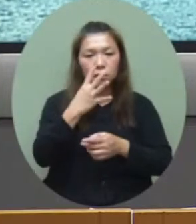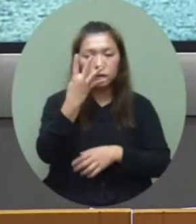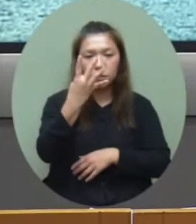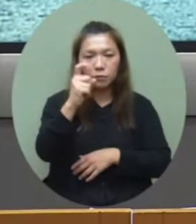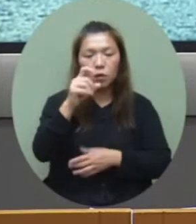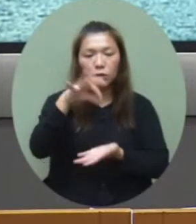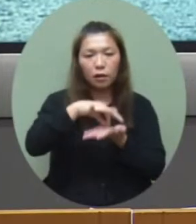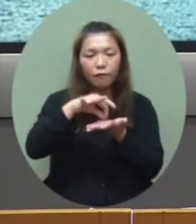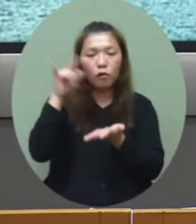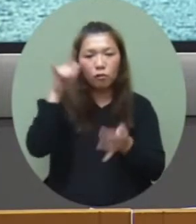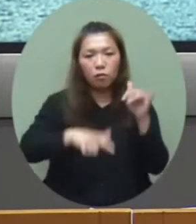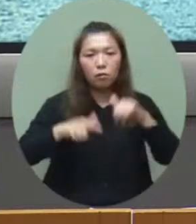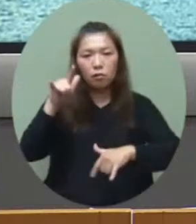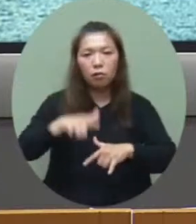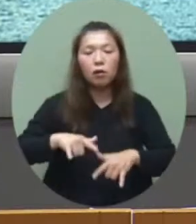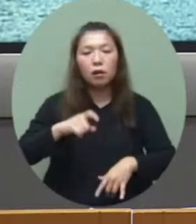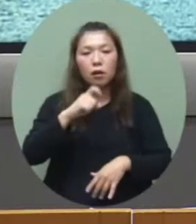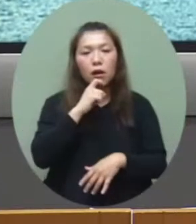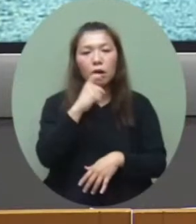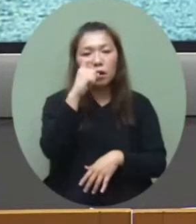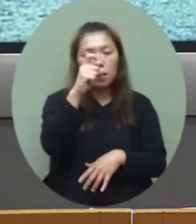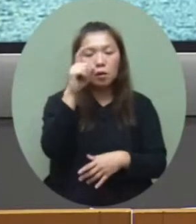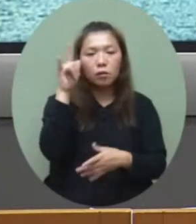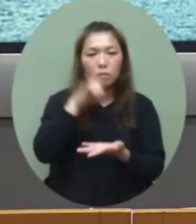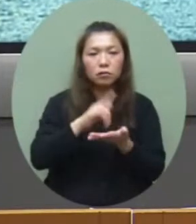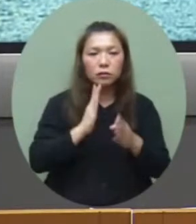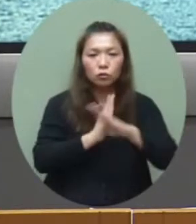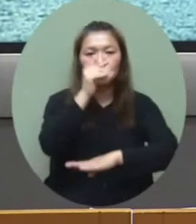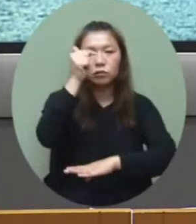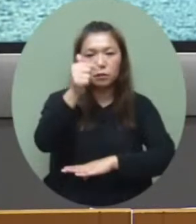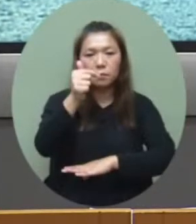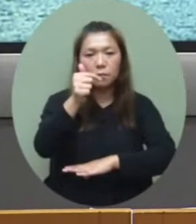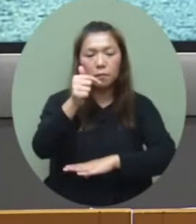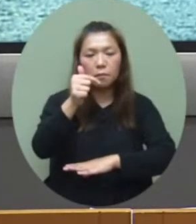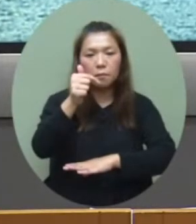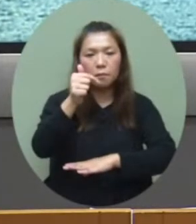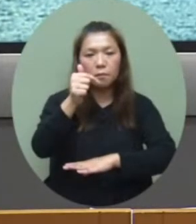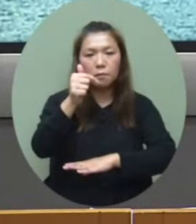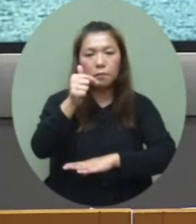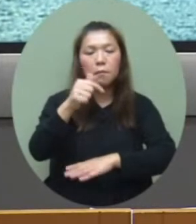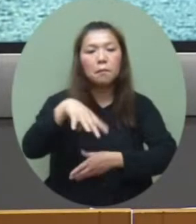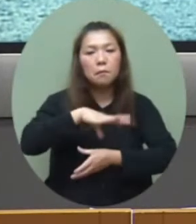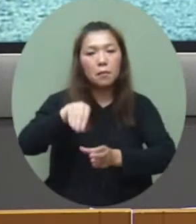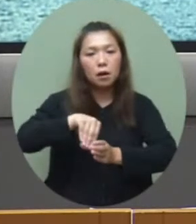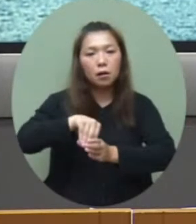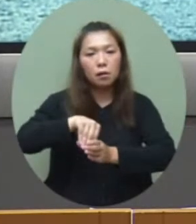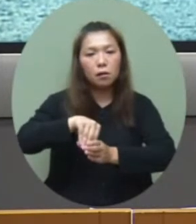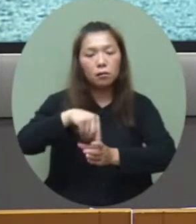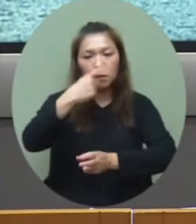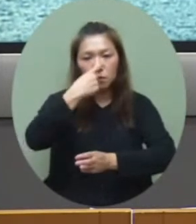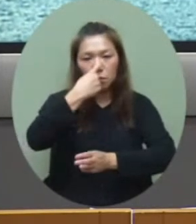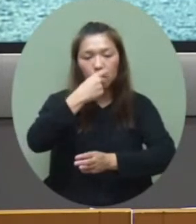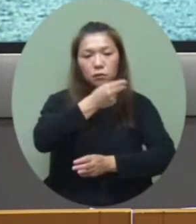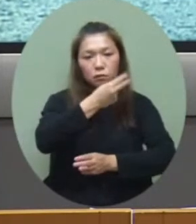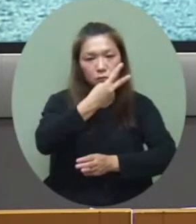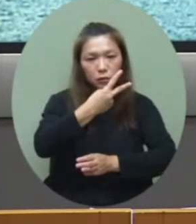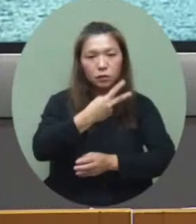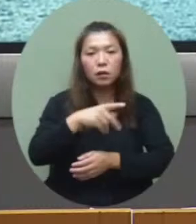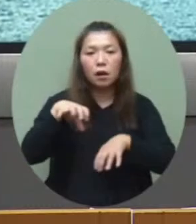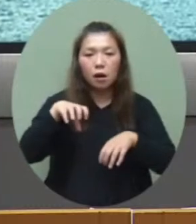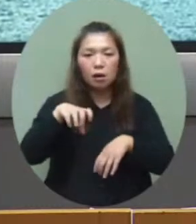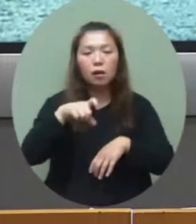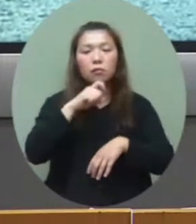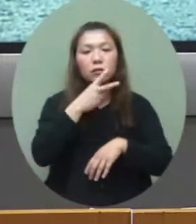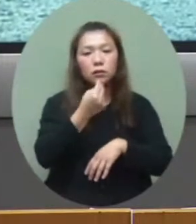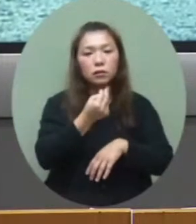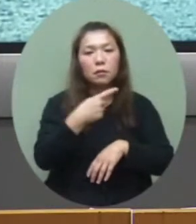hotels. They are respectively from 49 countries, And there are 9 countries which have reported more than 10 cases,